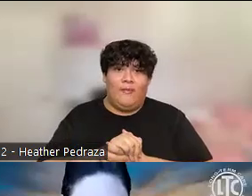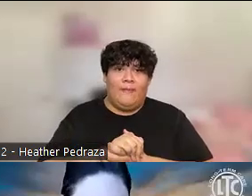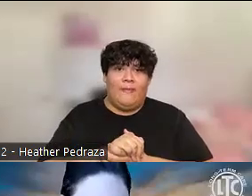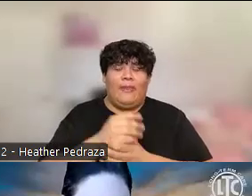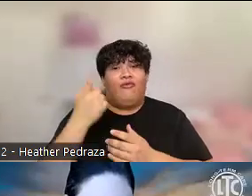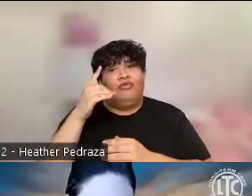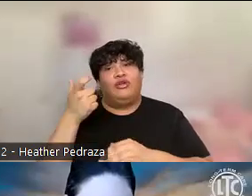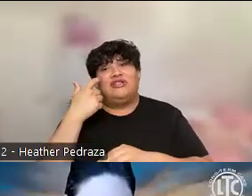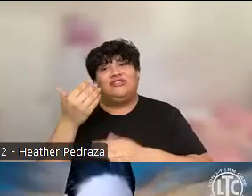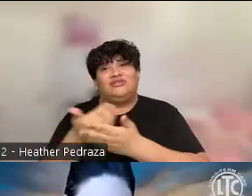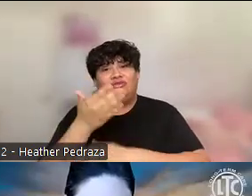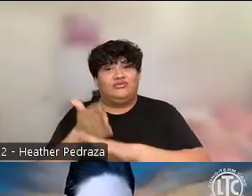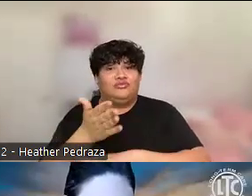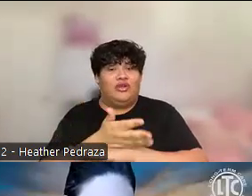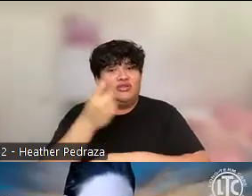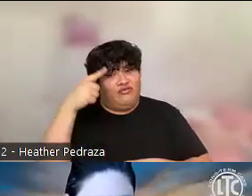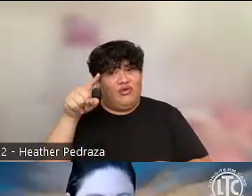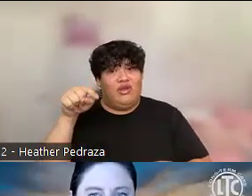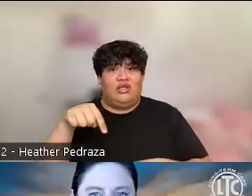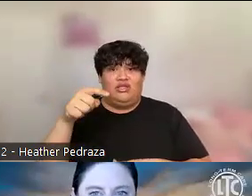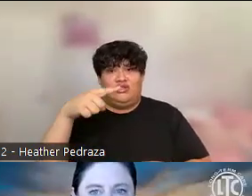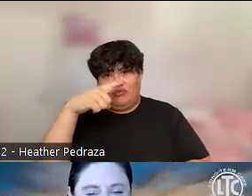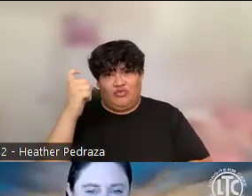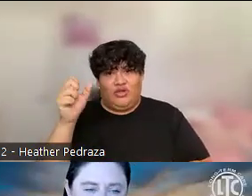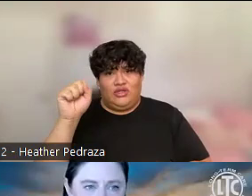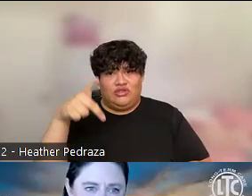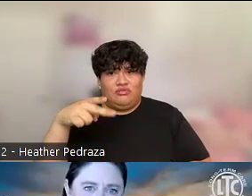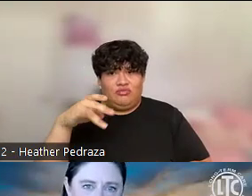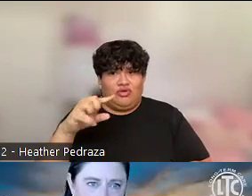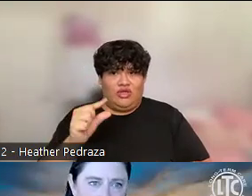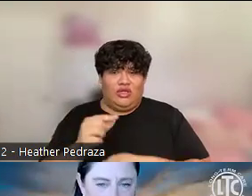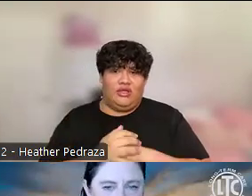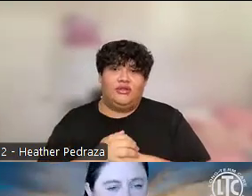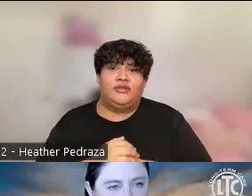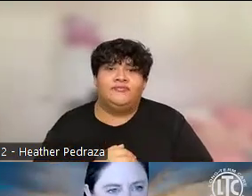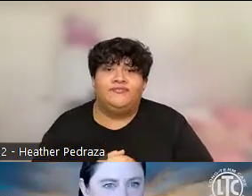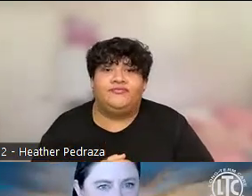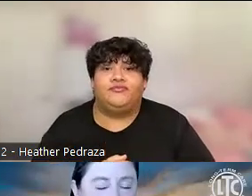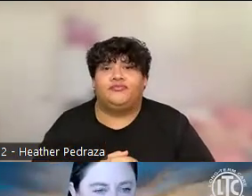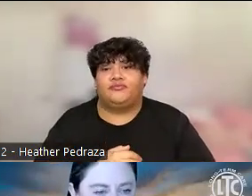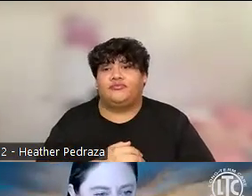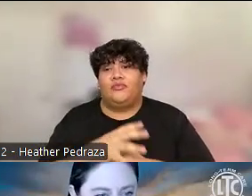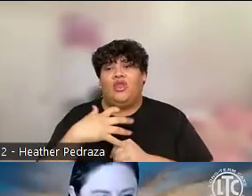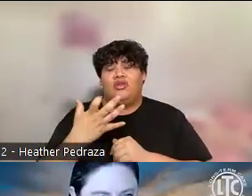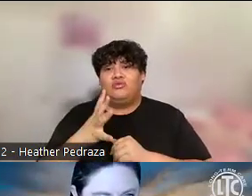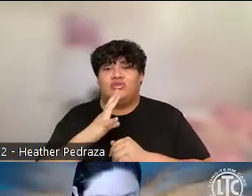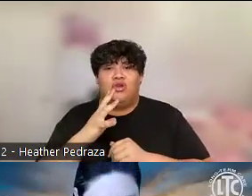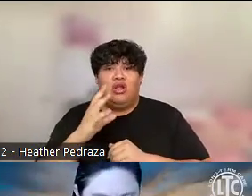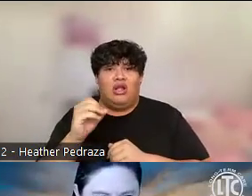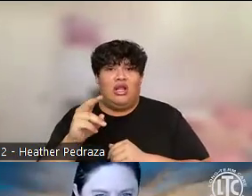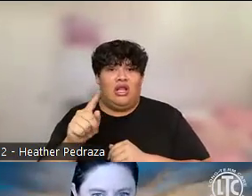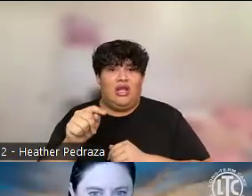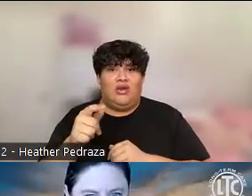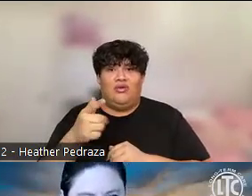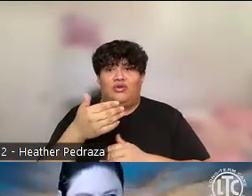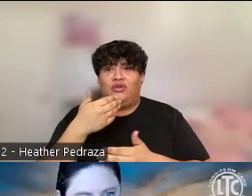progress for the spring. So I want to call out the incredible advocacy of the local programs and Jason,